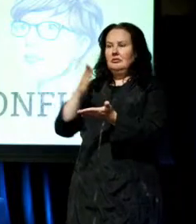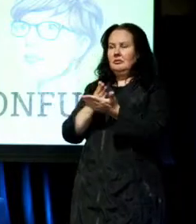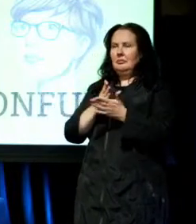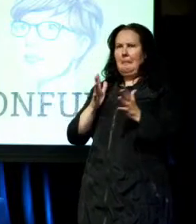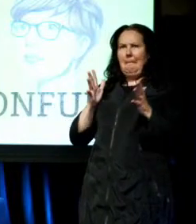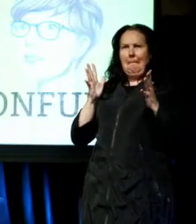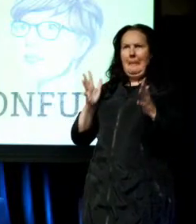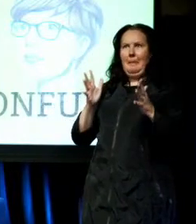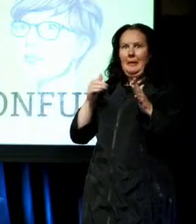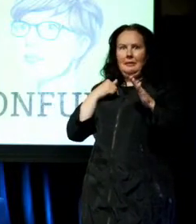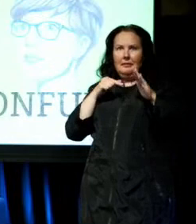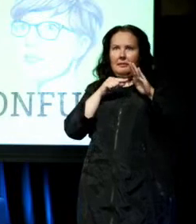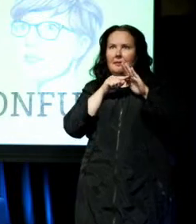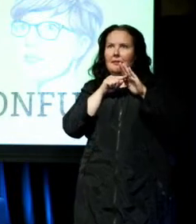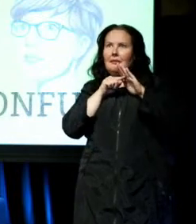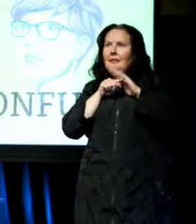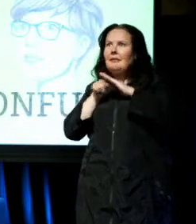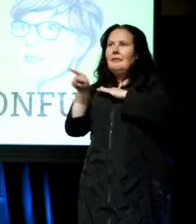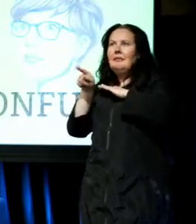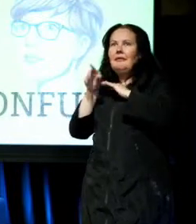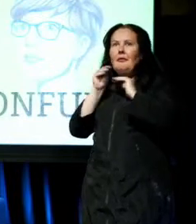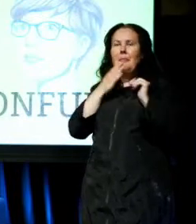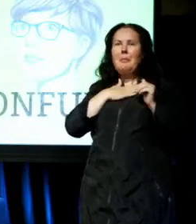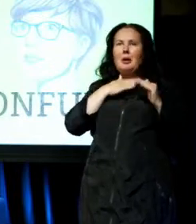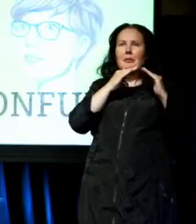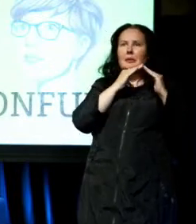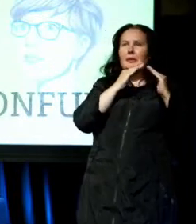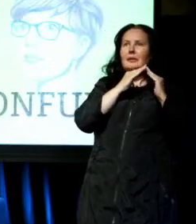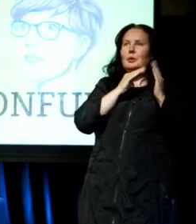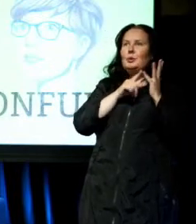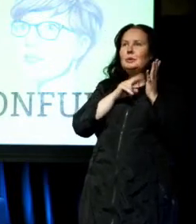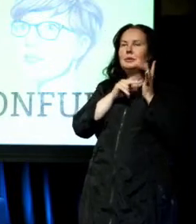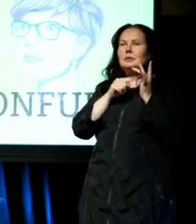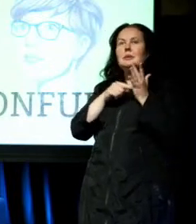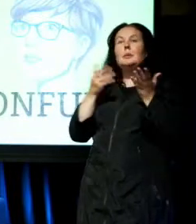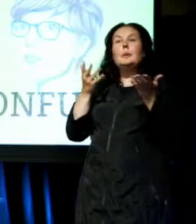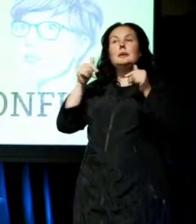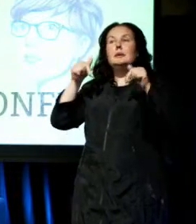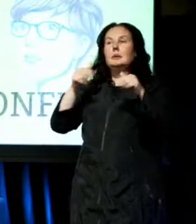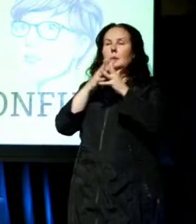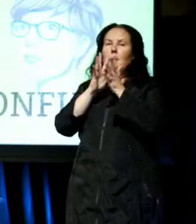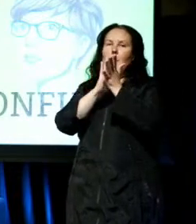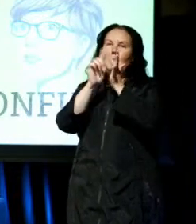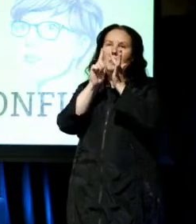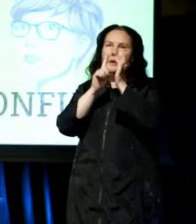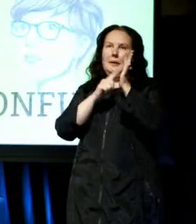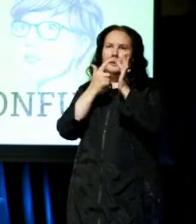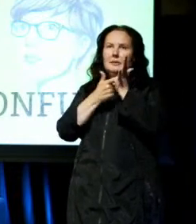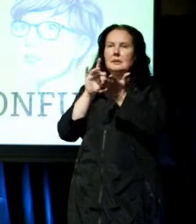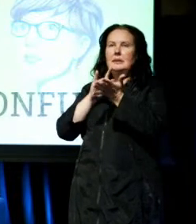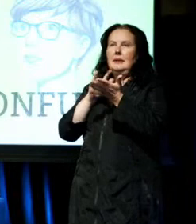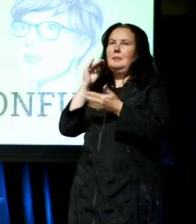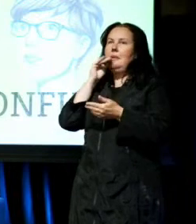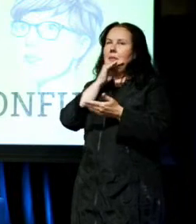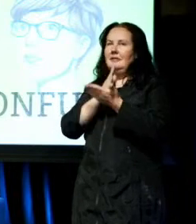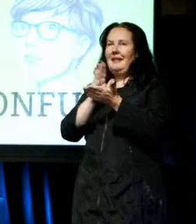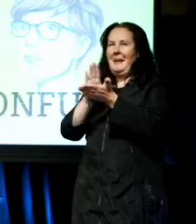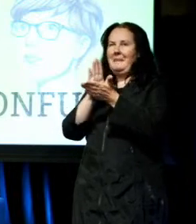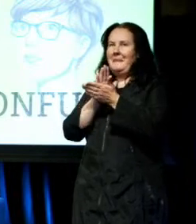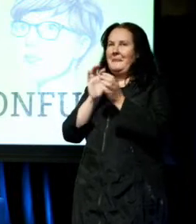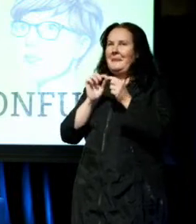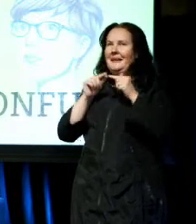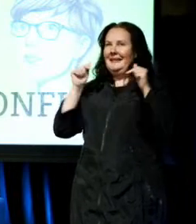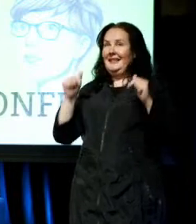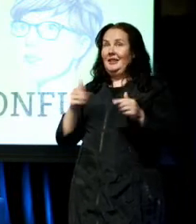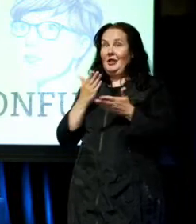unit. We're at the Wheeler Centre in Melbourne. So happy to be here. And we're also on the live stream.